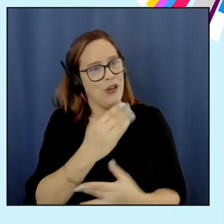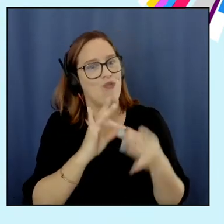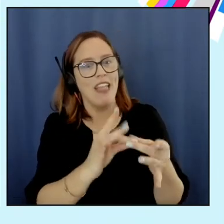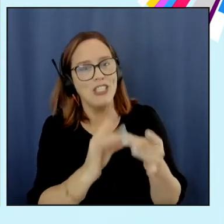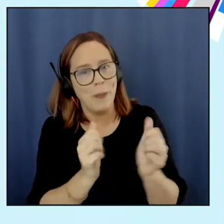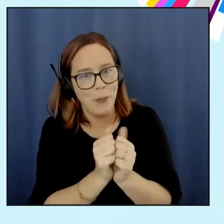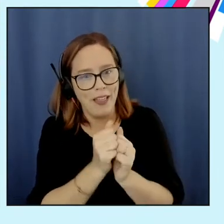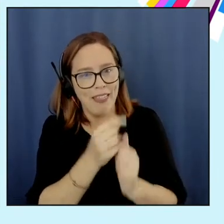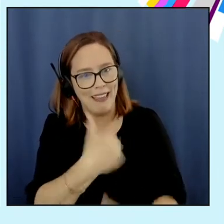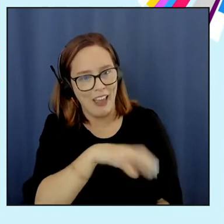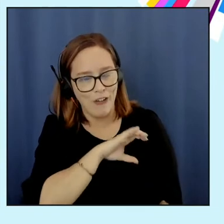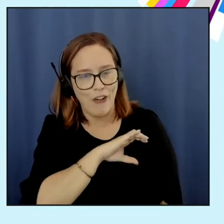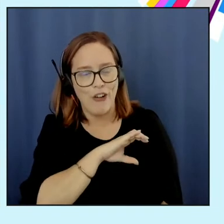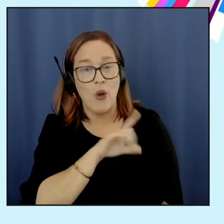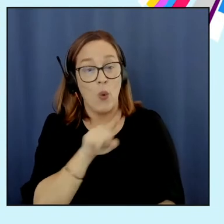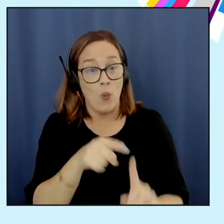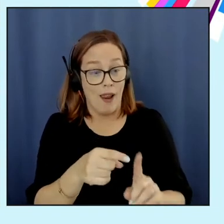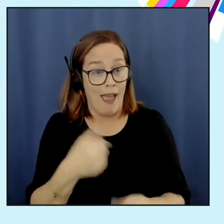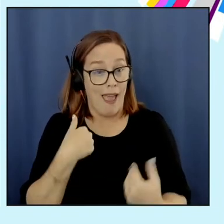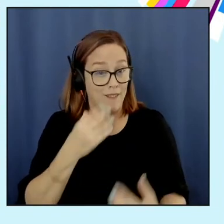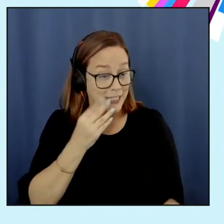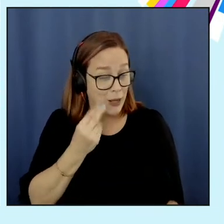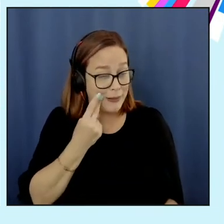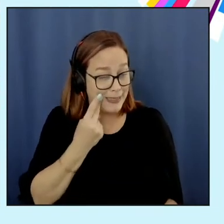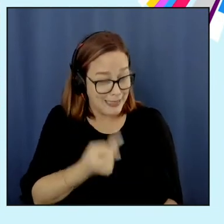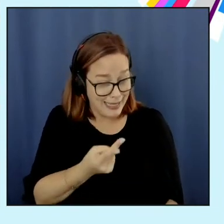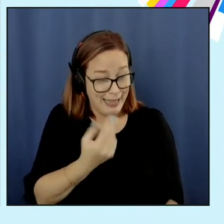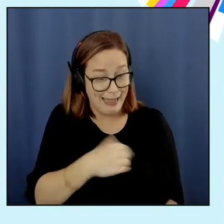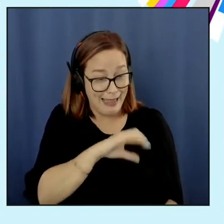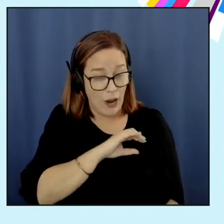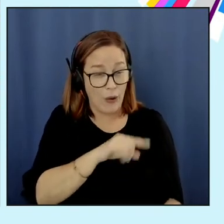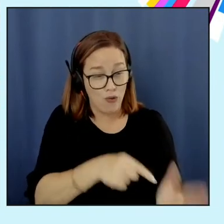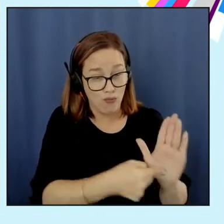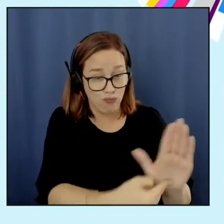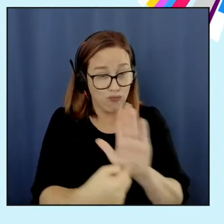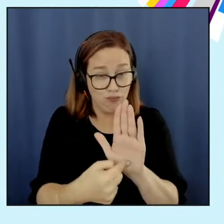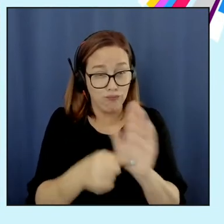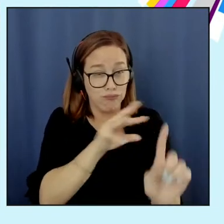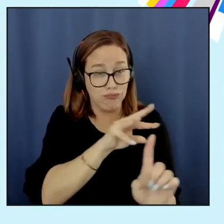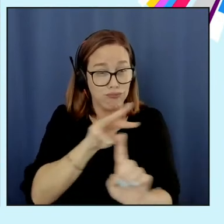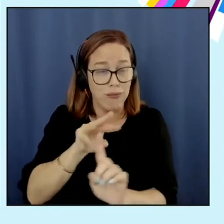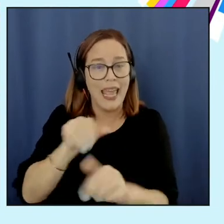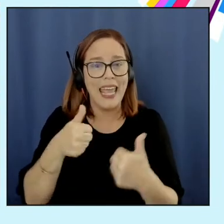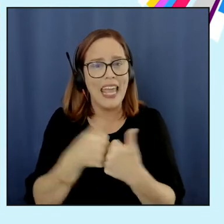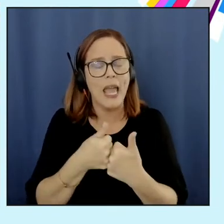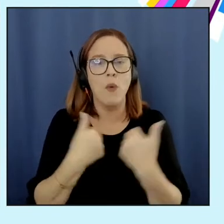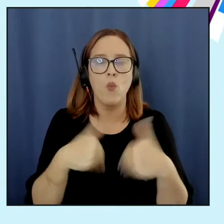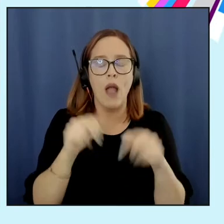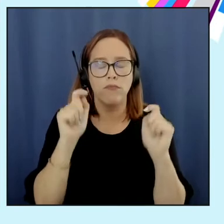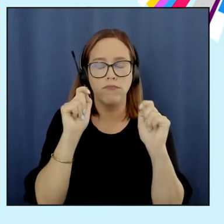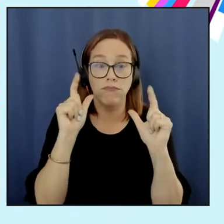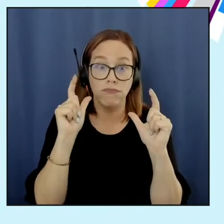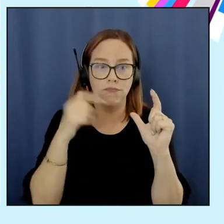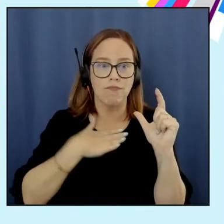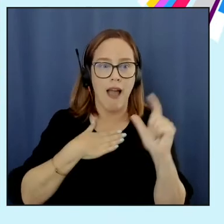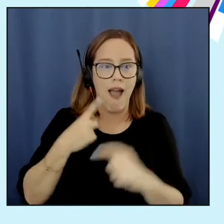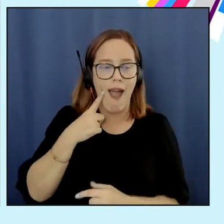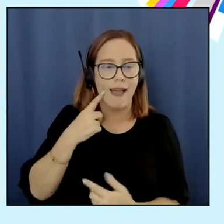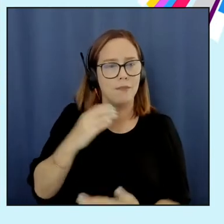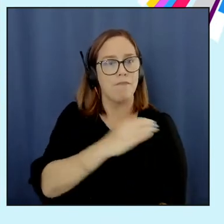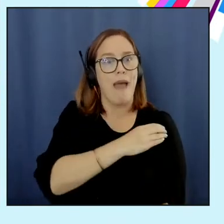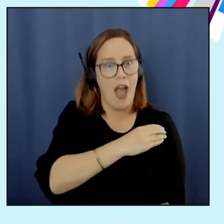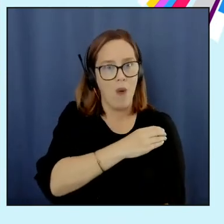when I had that experience of seeing that character and seeing that representation in games, it really opened my eyes to the power that I would